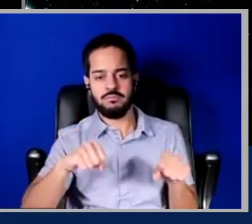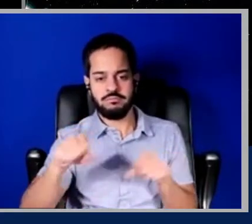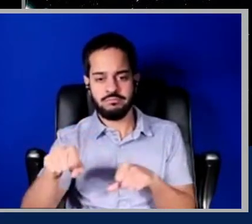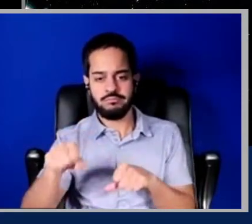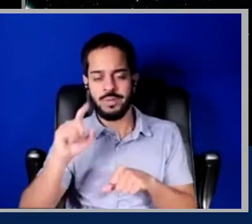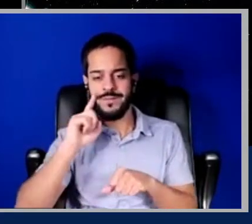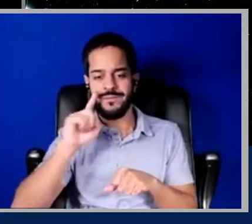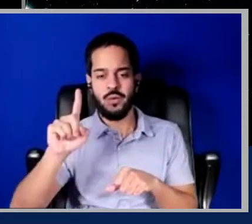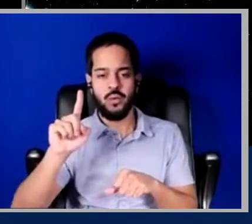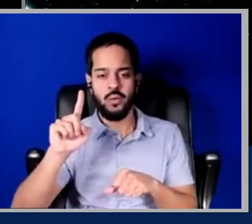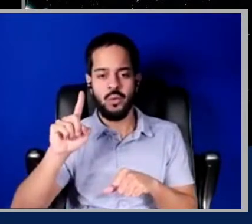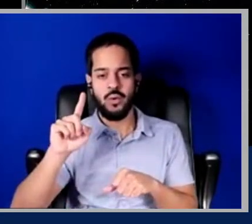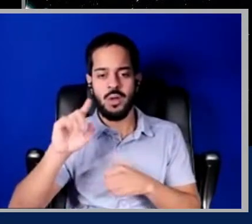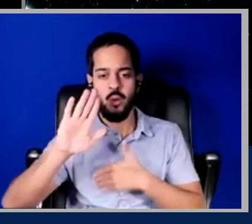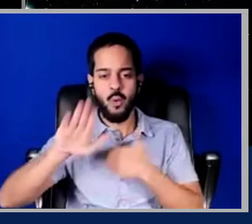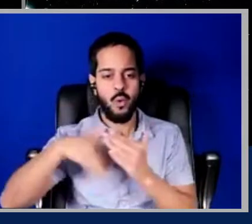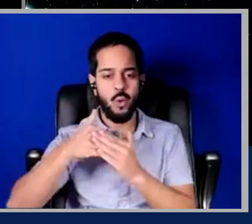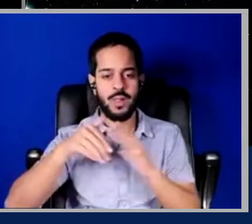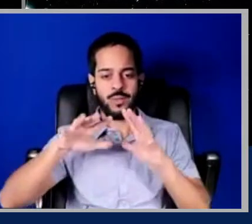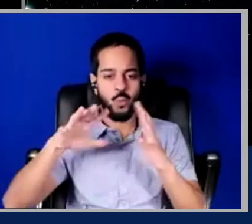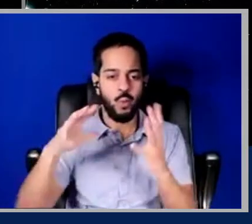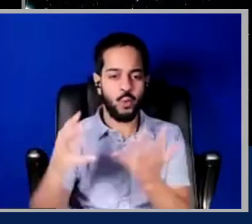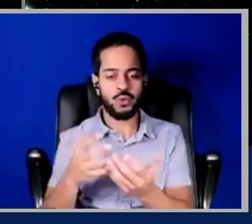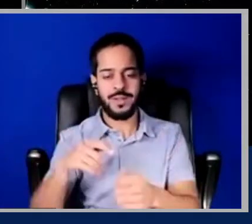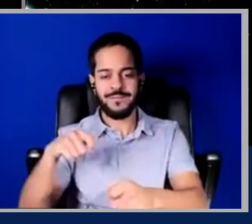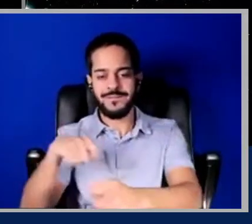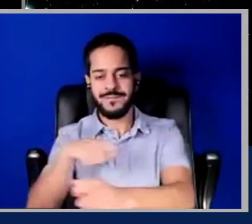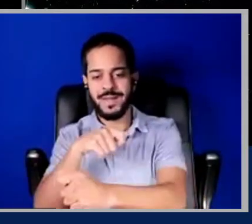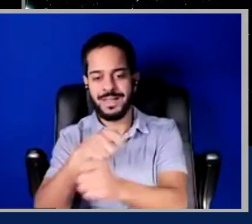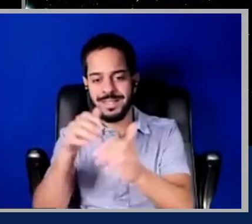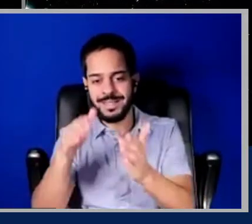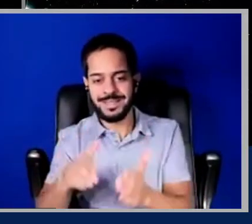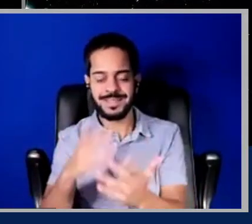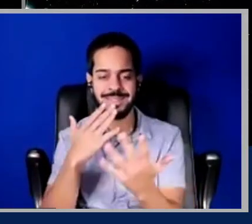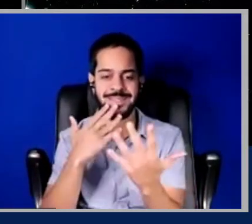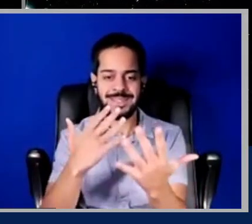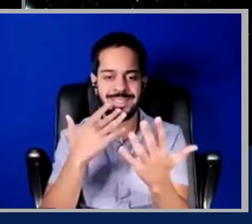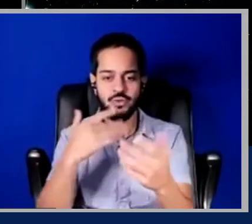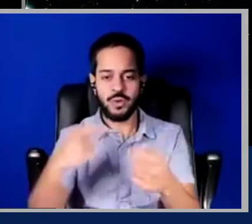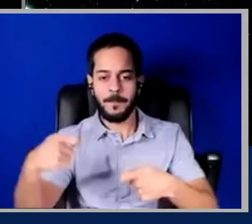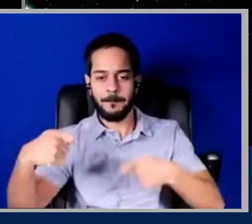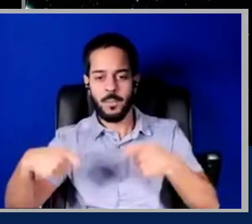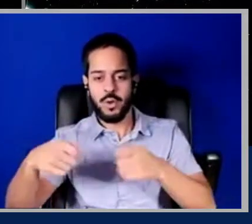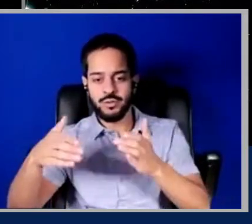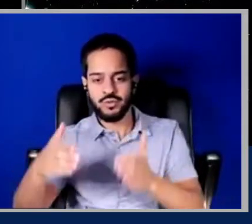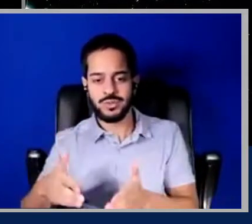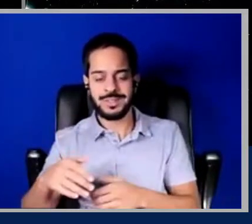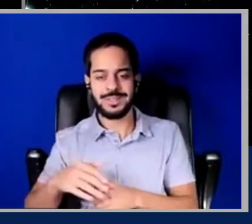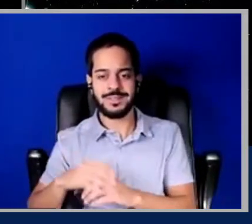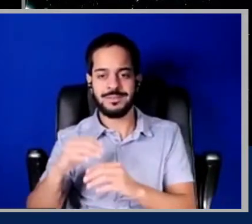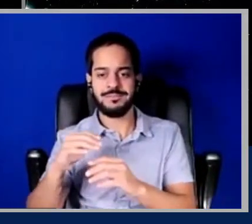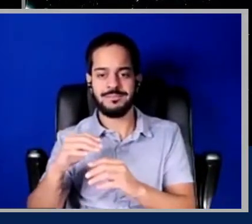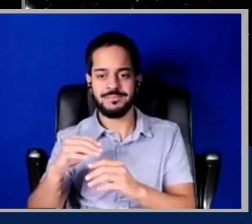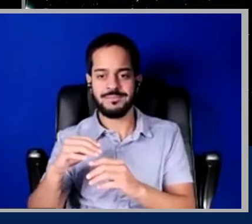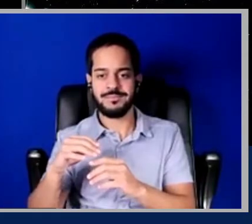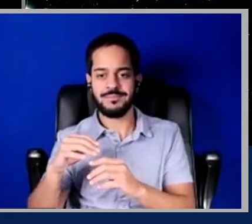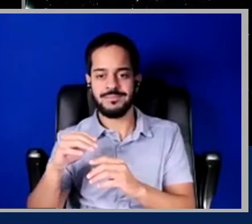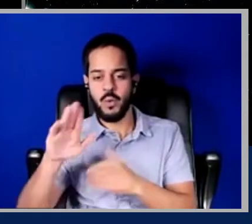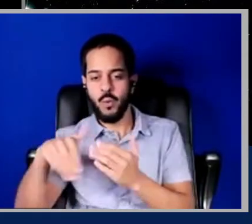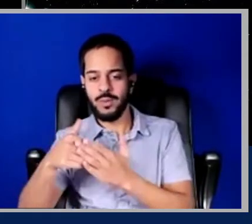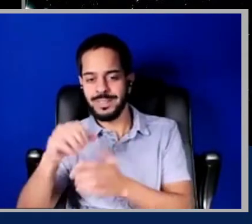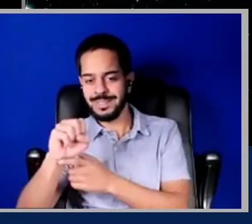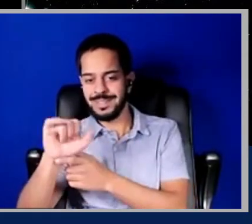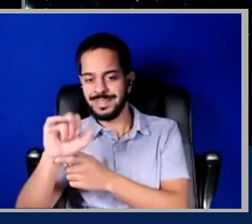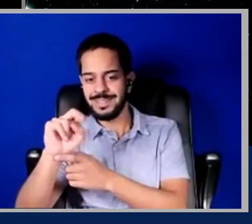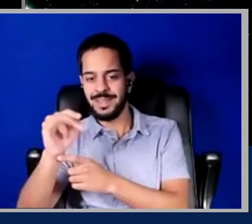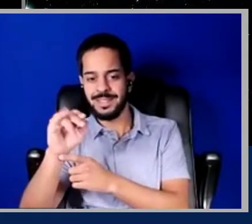world's violinists, singers, Yeah. percussionists, flautists, Yeah. Just at your synthesizers, fingertips. right at our